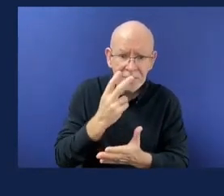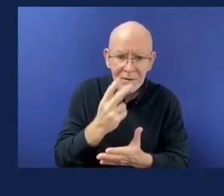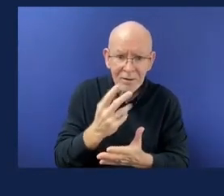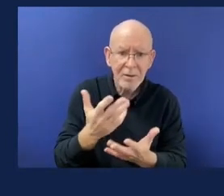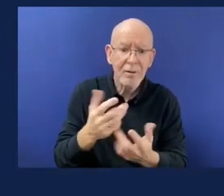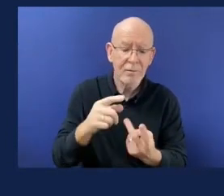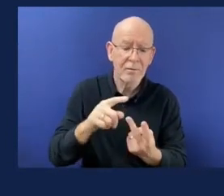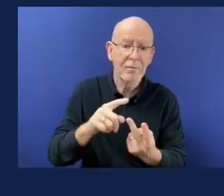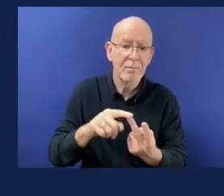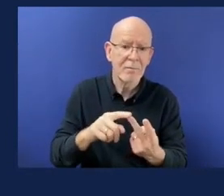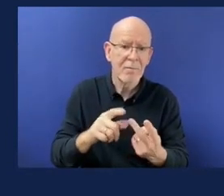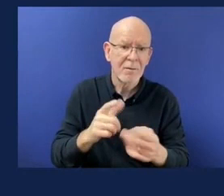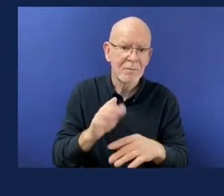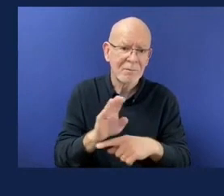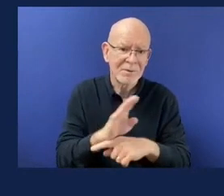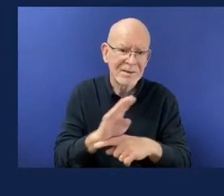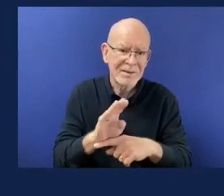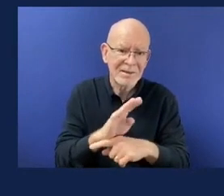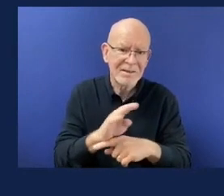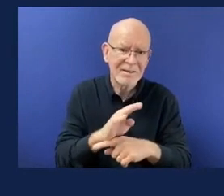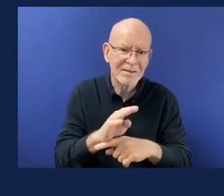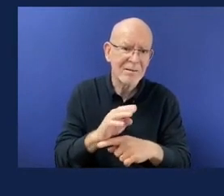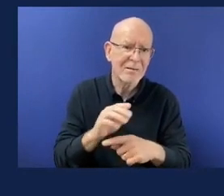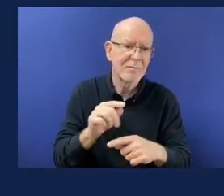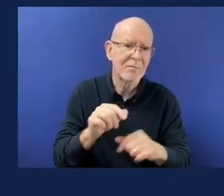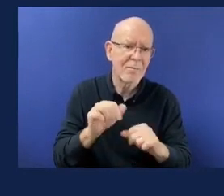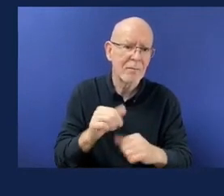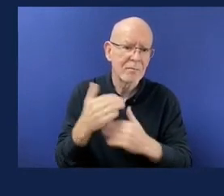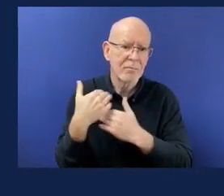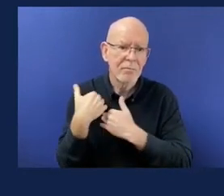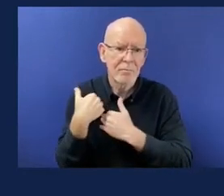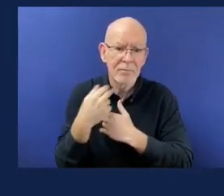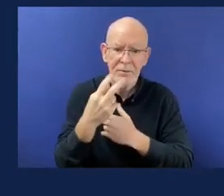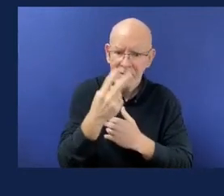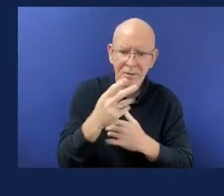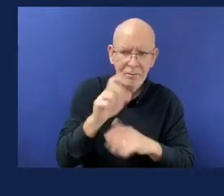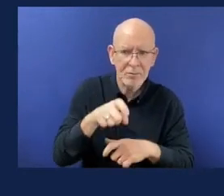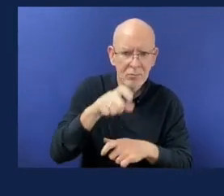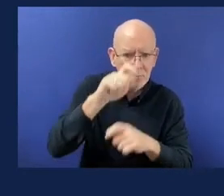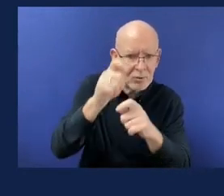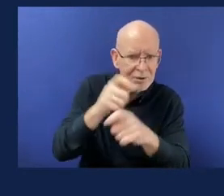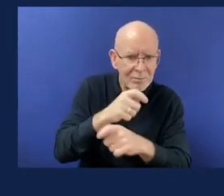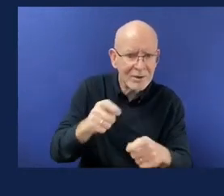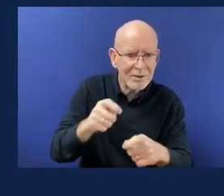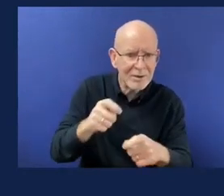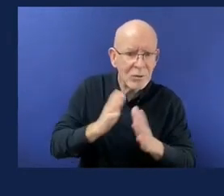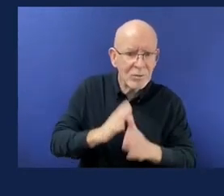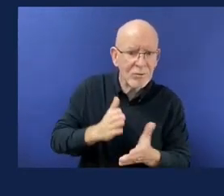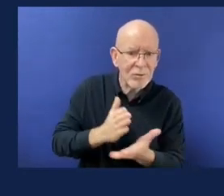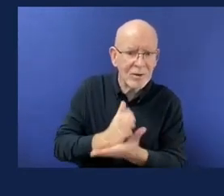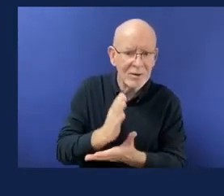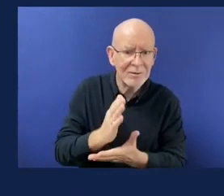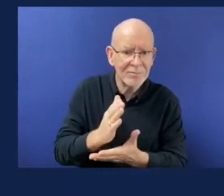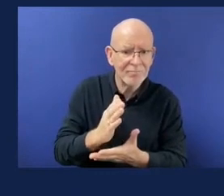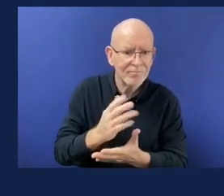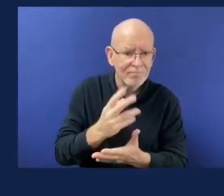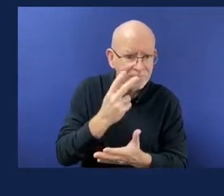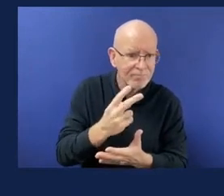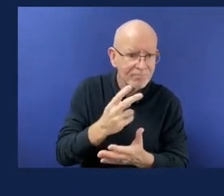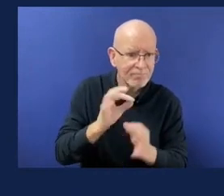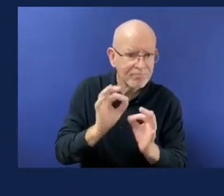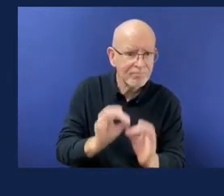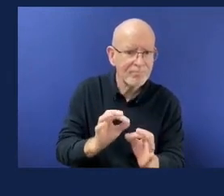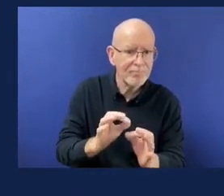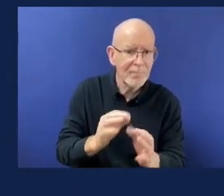Zealand, of course, the New Zealand government is already working very closely with FIFA as it begins to deliver to plan